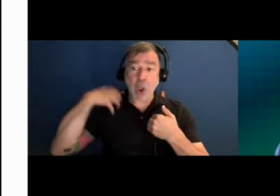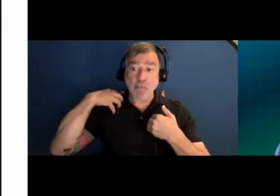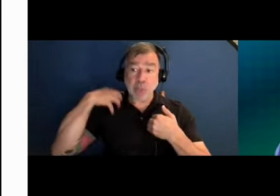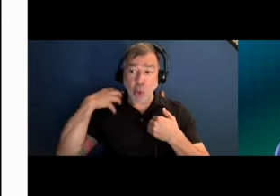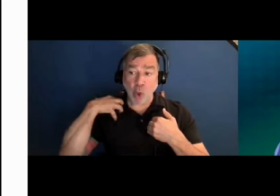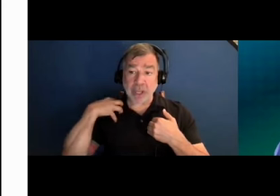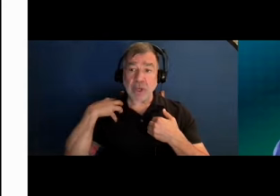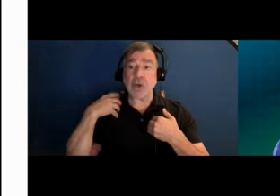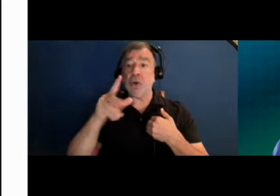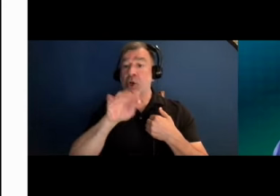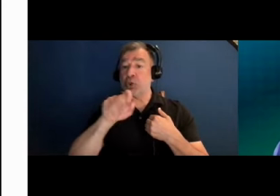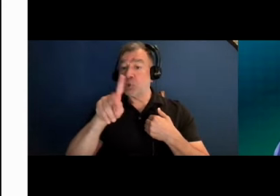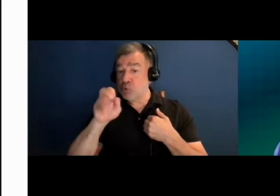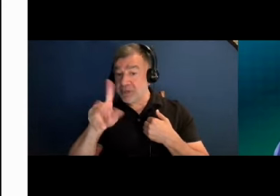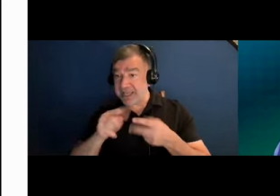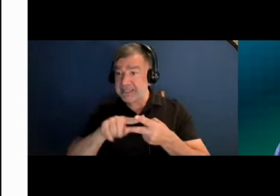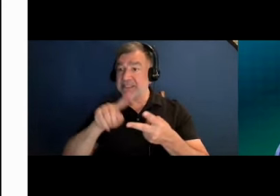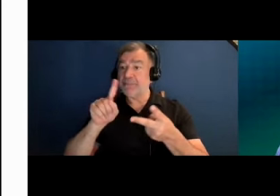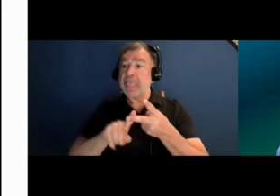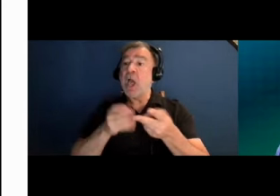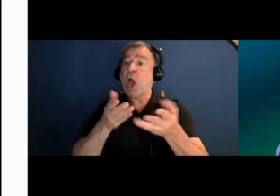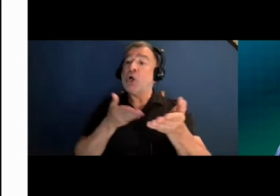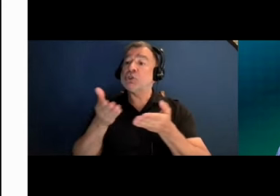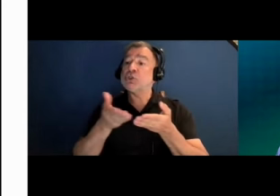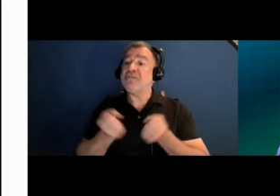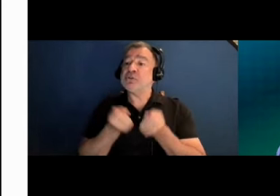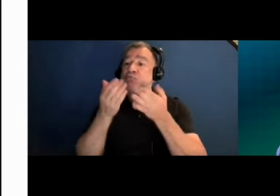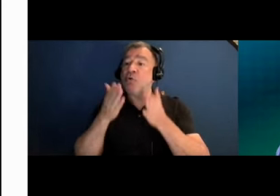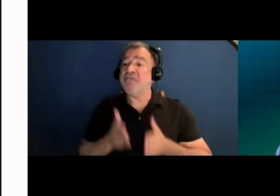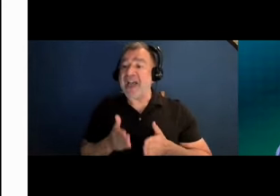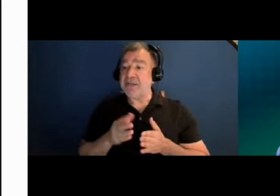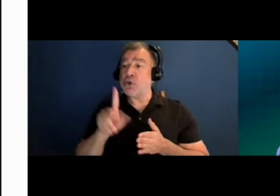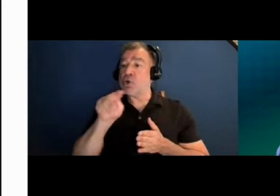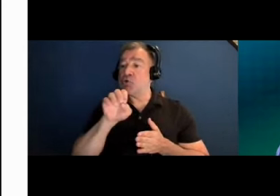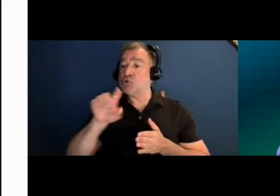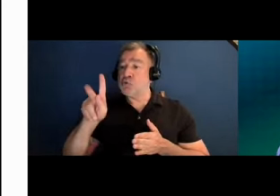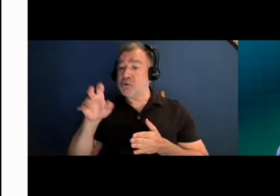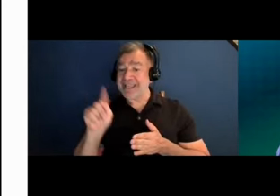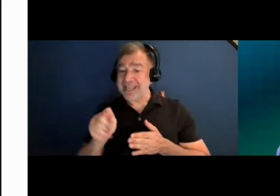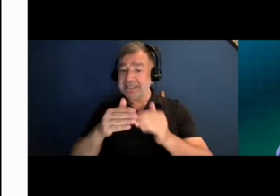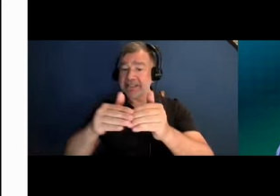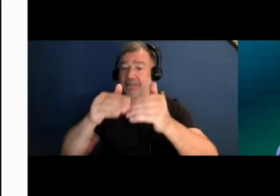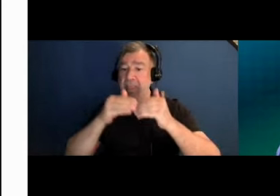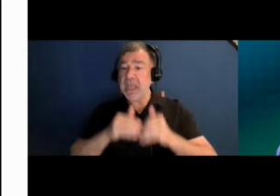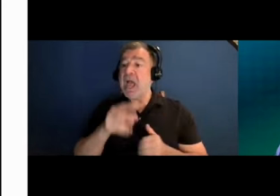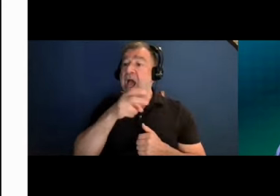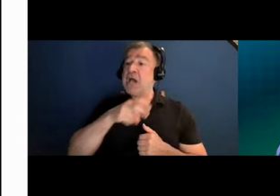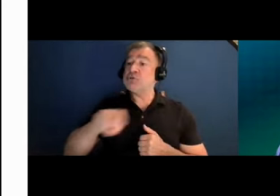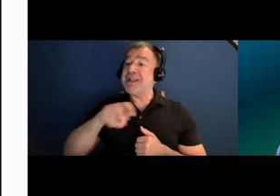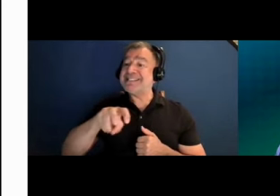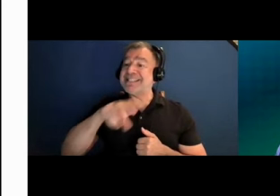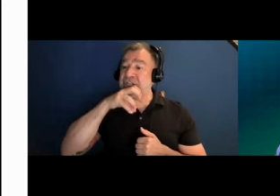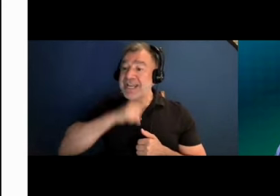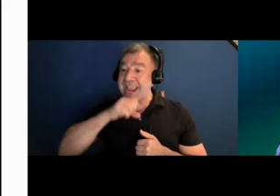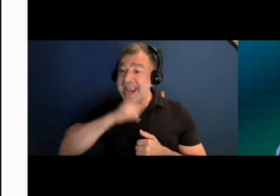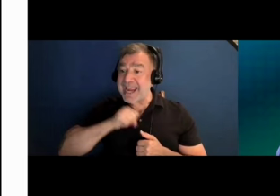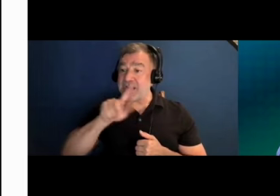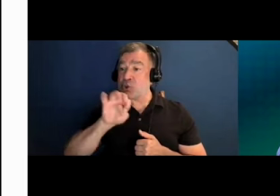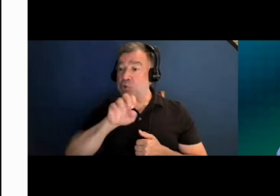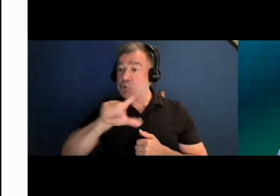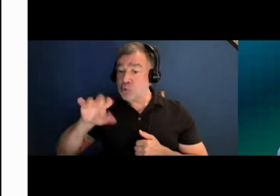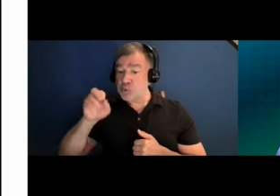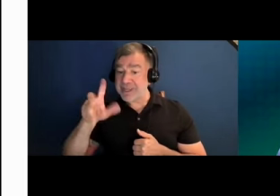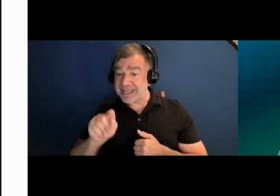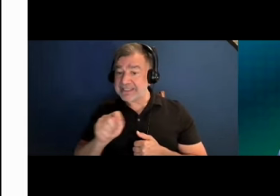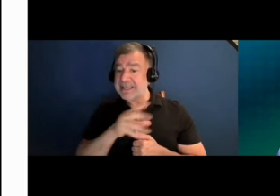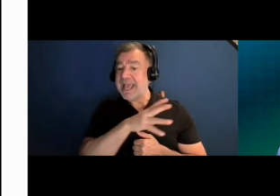service provider toolkit, a transition age youth toolkit, and then a media toolkit. And coming later in